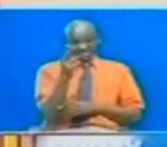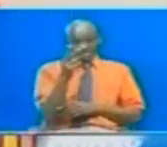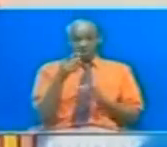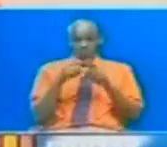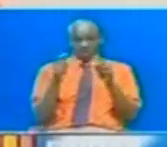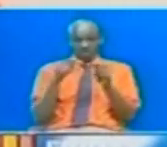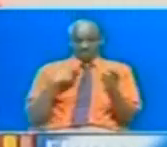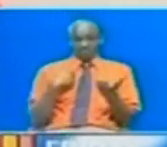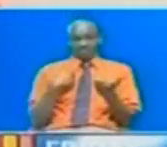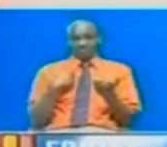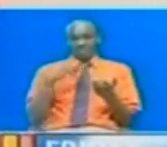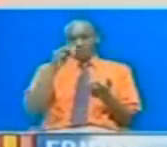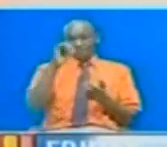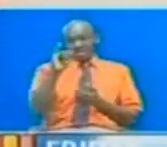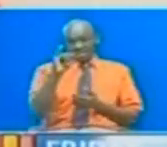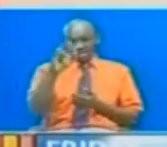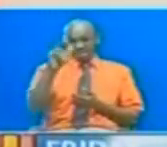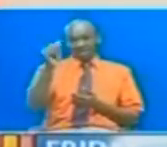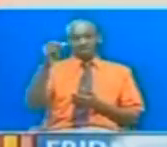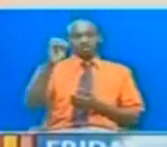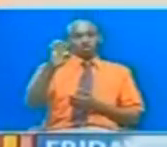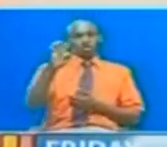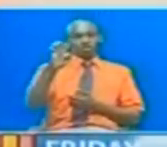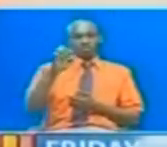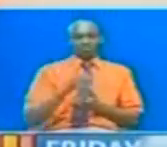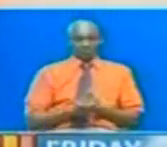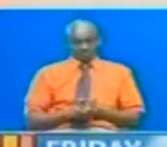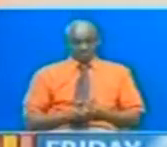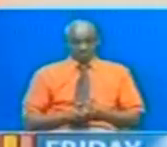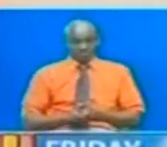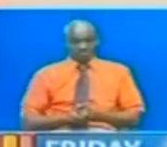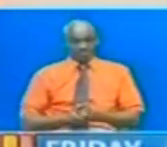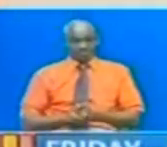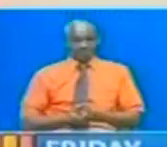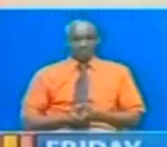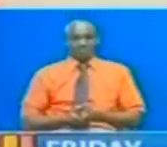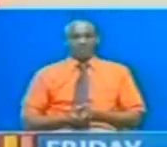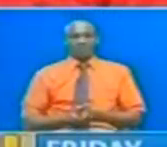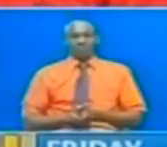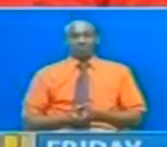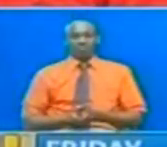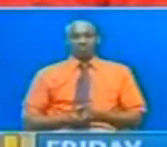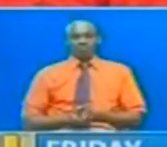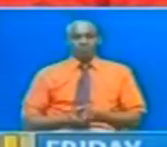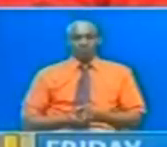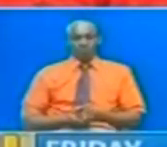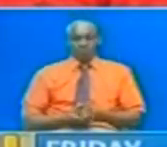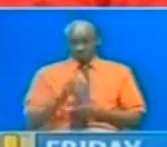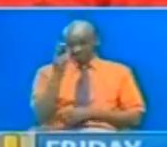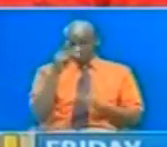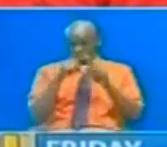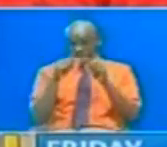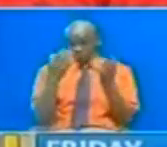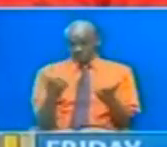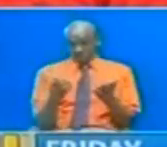So you say mirage uh-huh. or mirage. All right, Willis, got it. Let's move on to our second word. Do